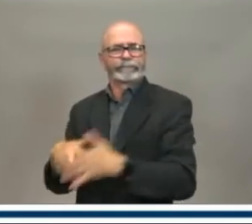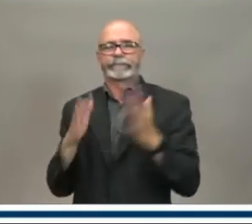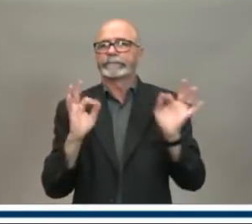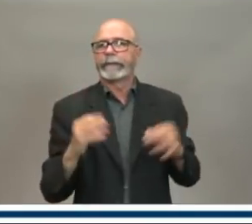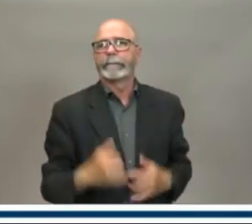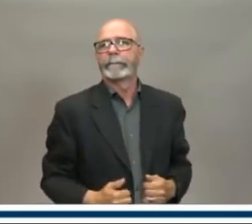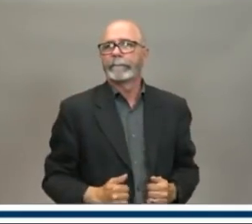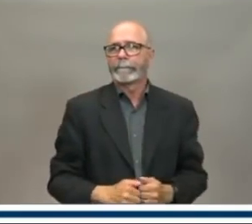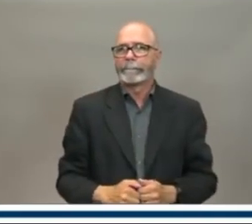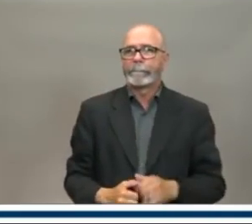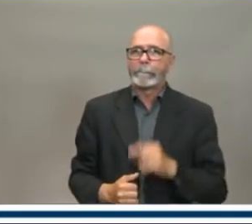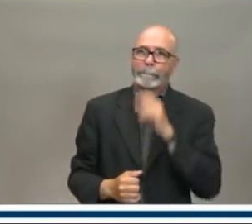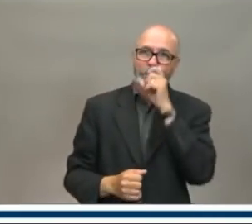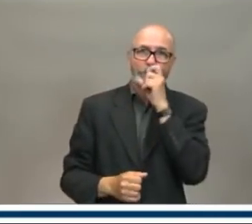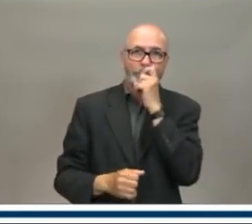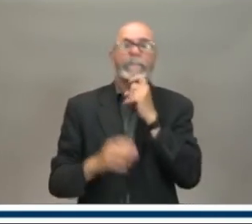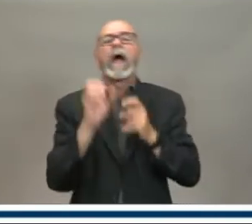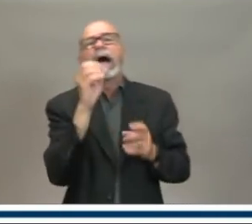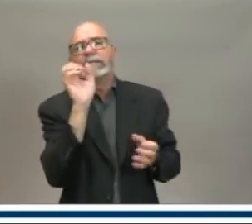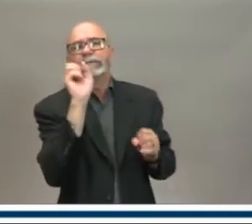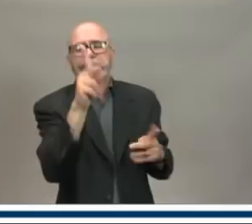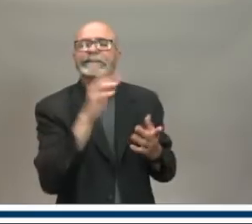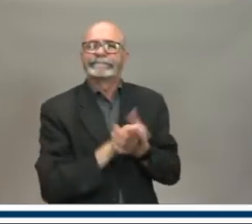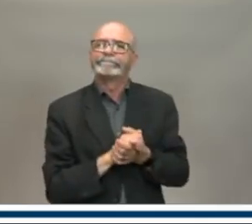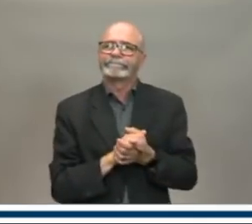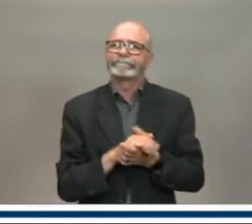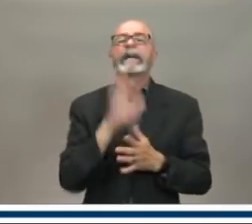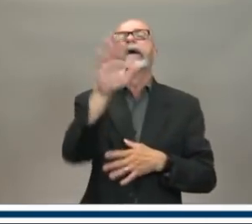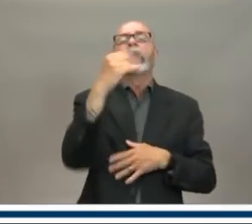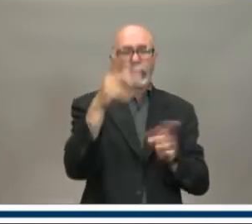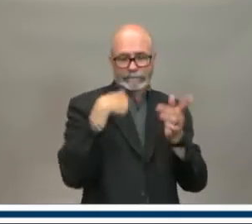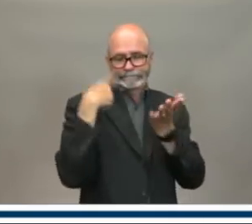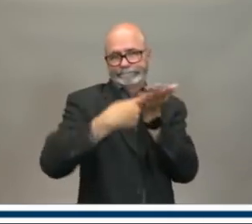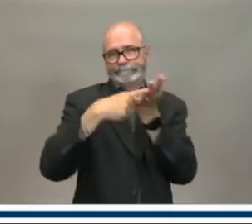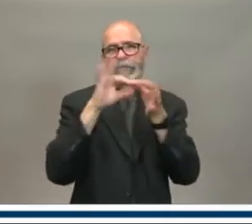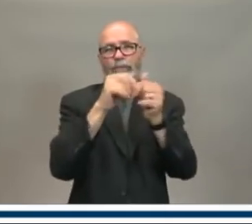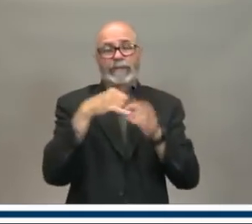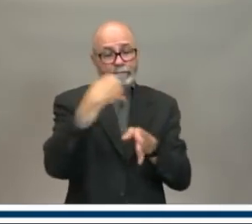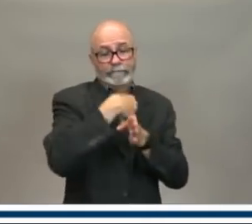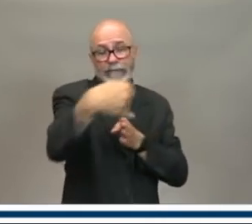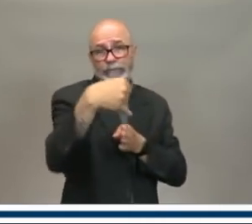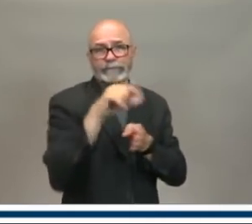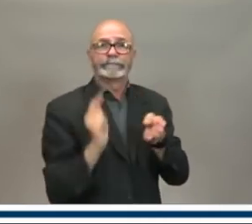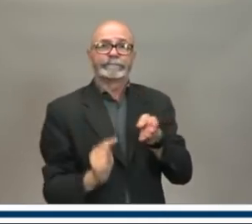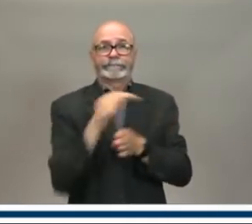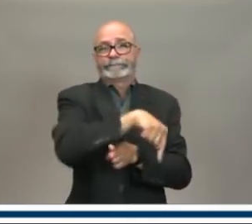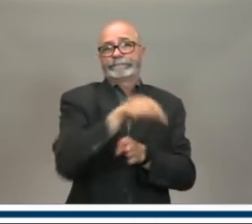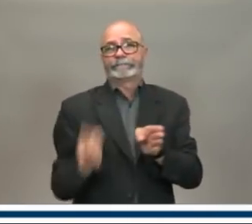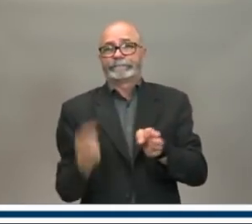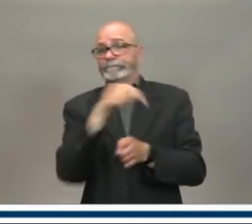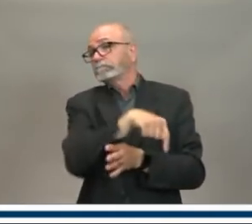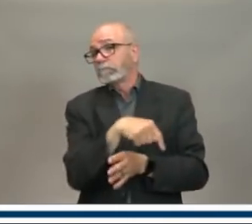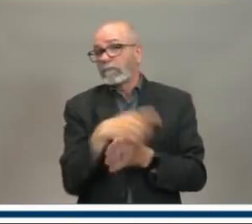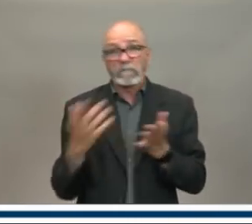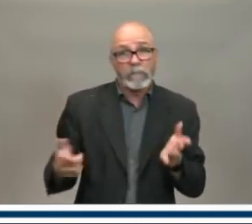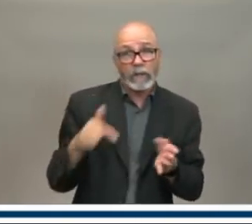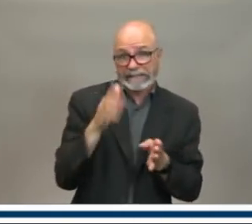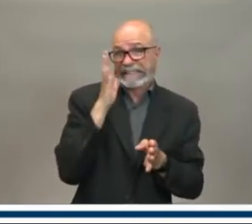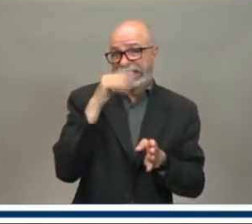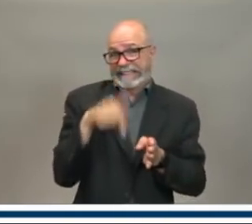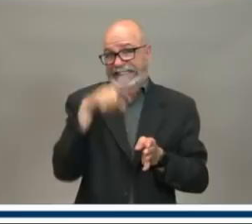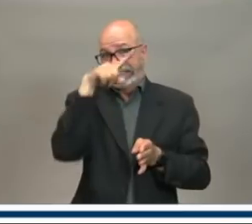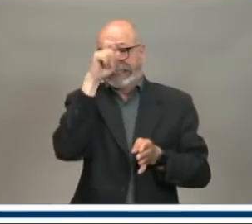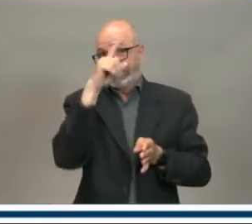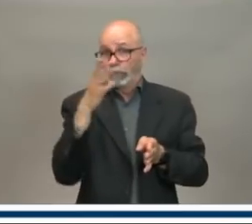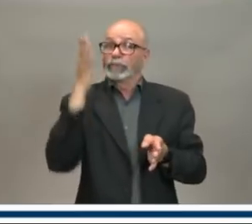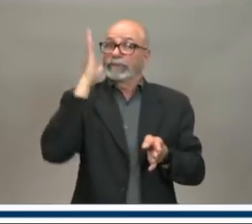Just kind of talking again on borders, but again, more interprovincial borders. Is there any expectation that this summer that we'll reach a point where